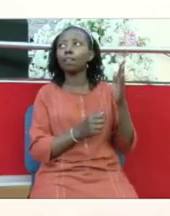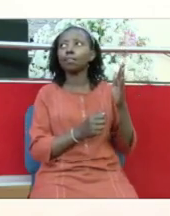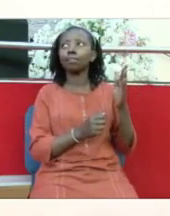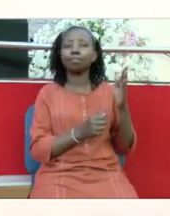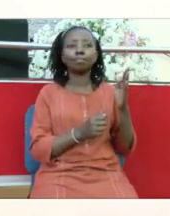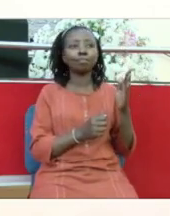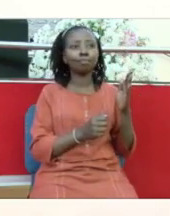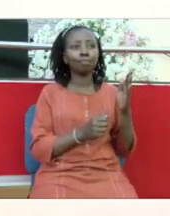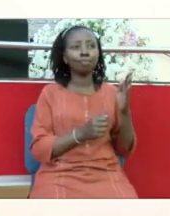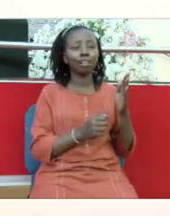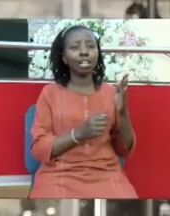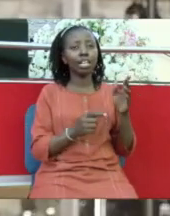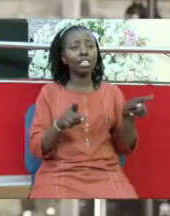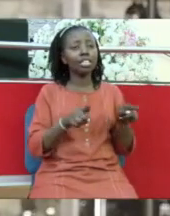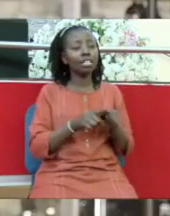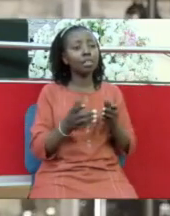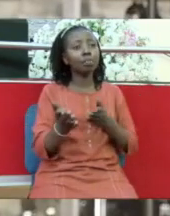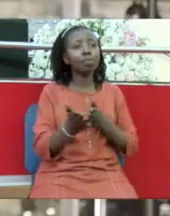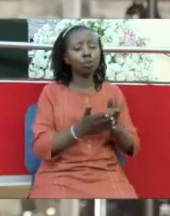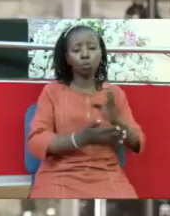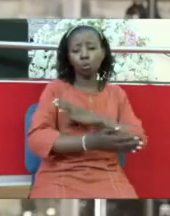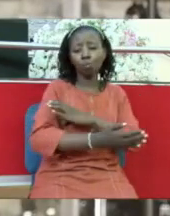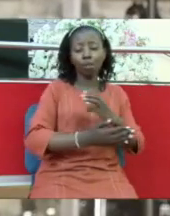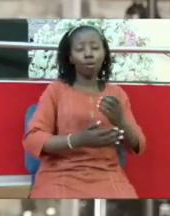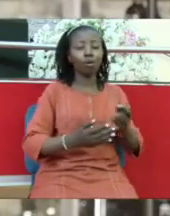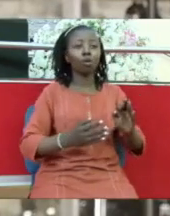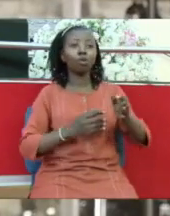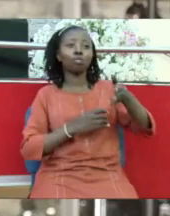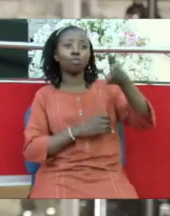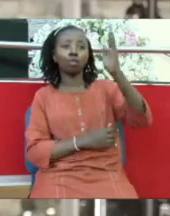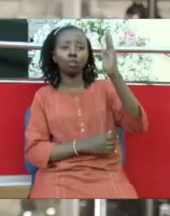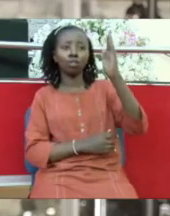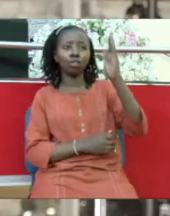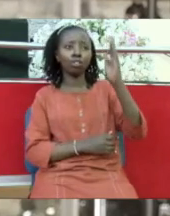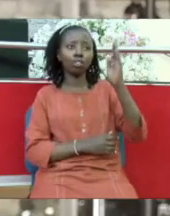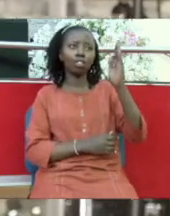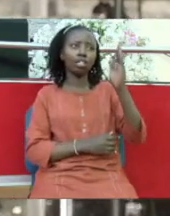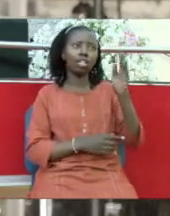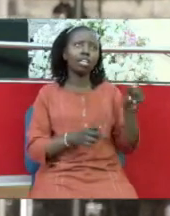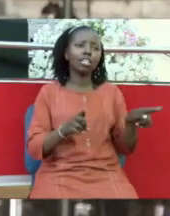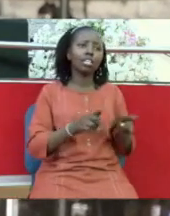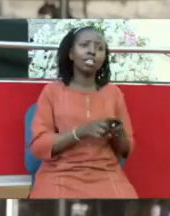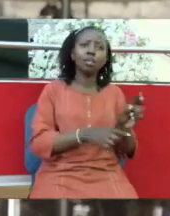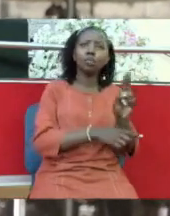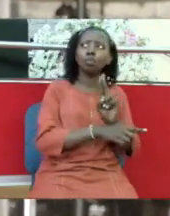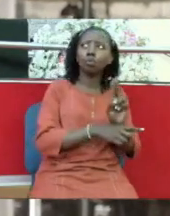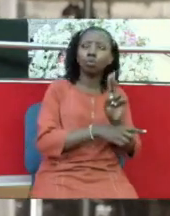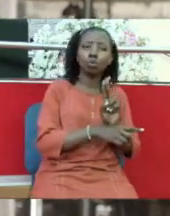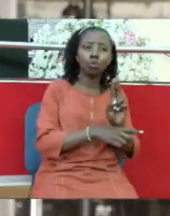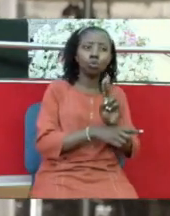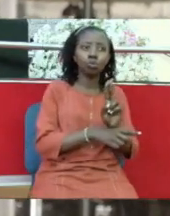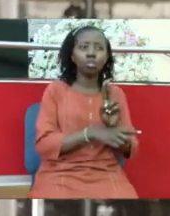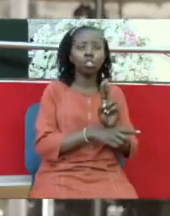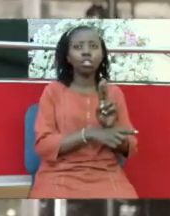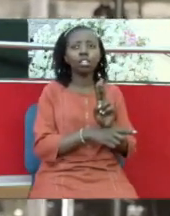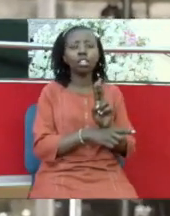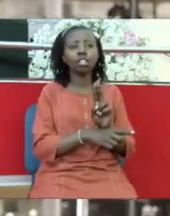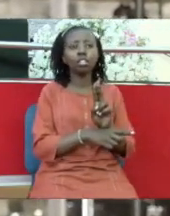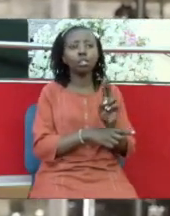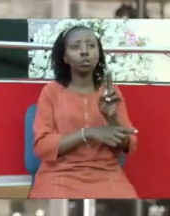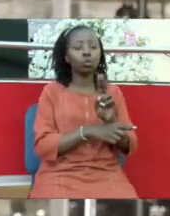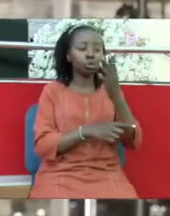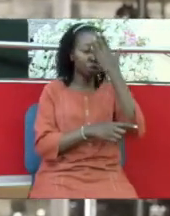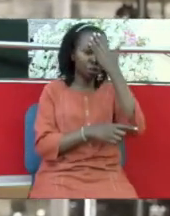And in the power of his might. In the use of his weapons. That's what he's telling